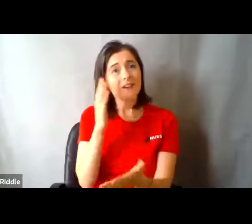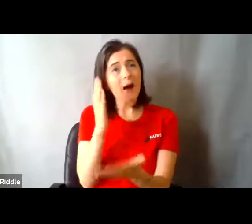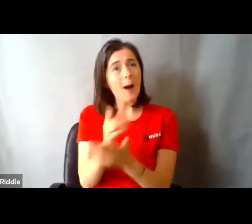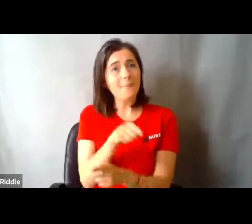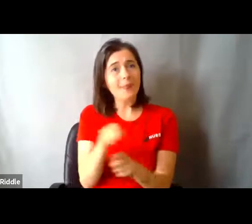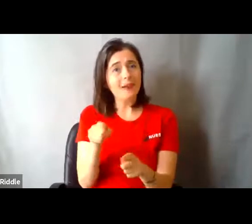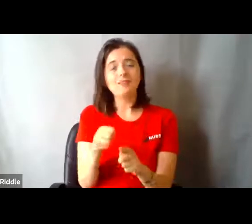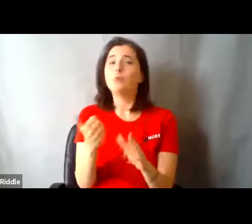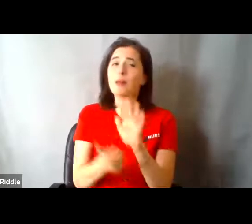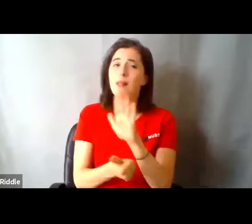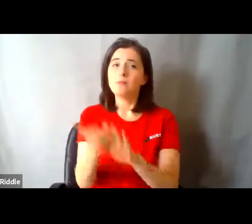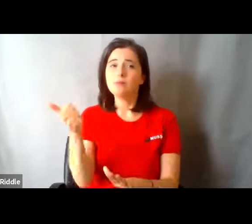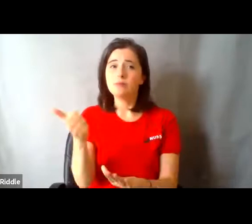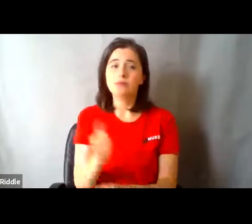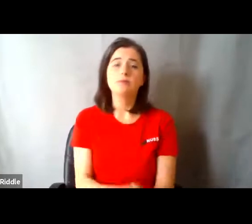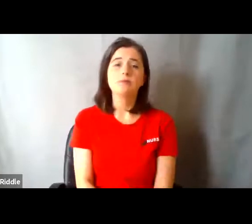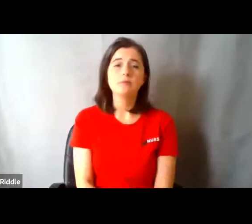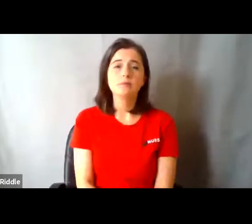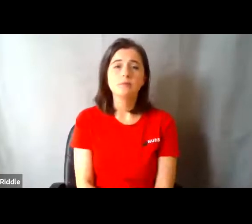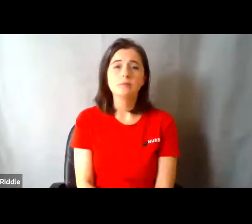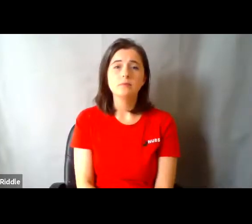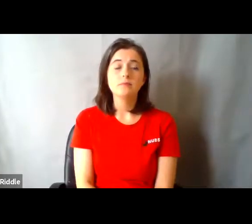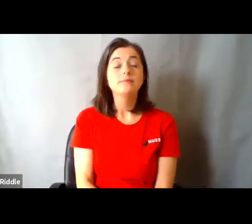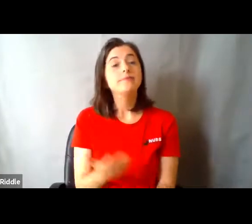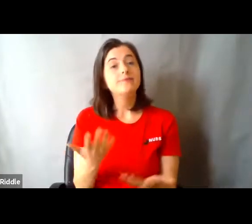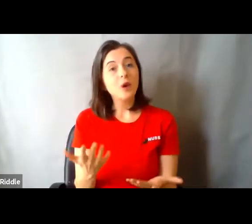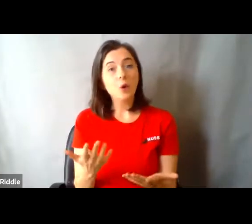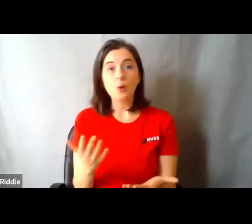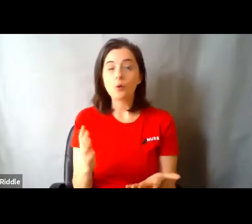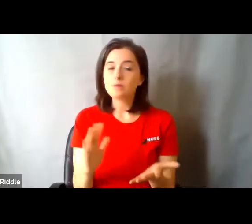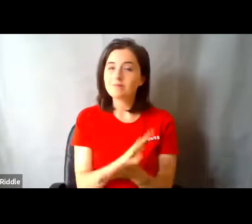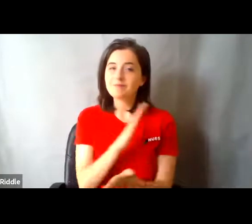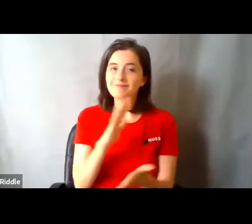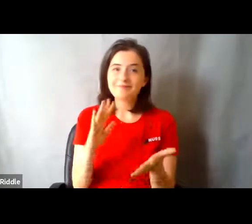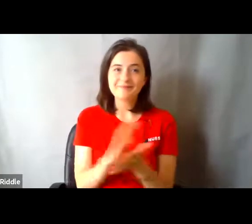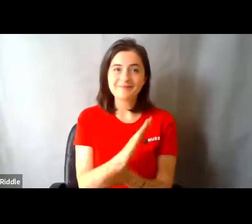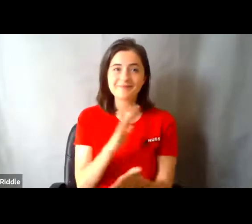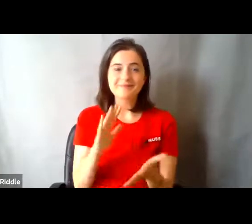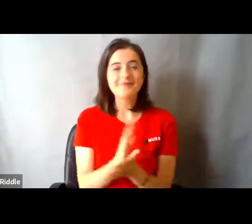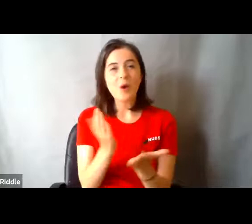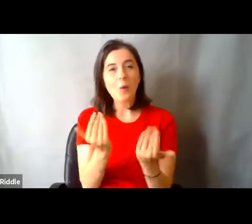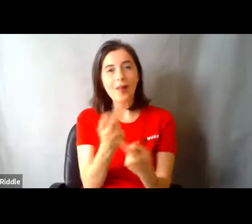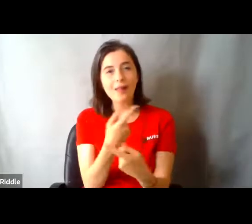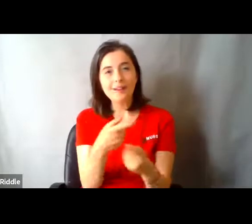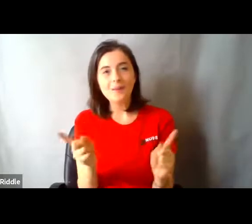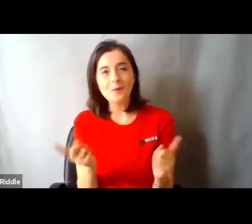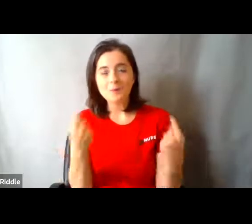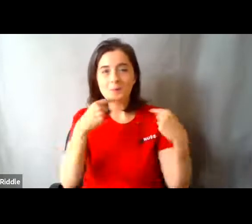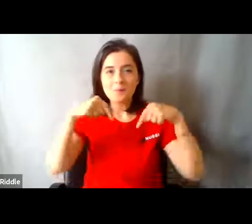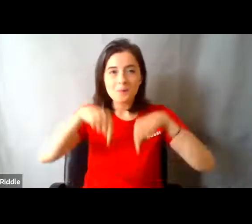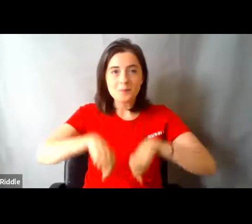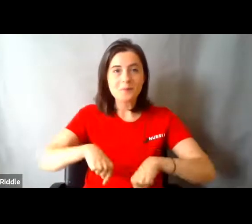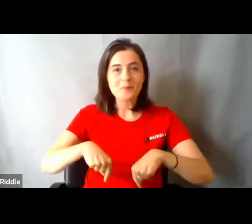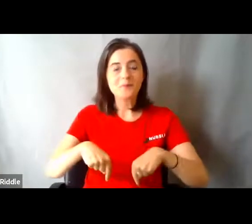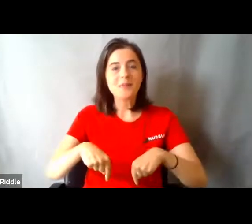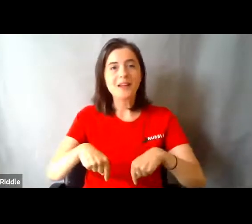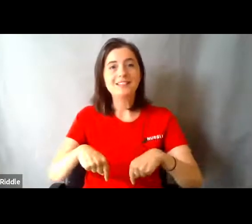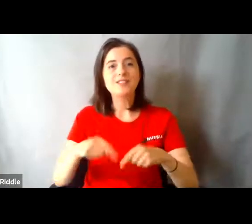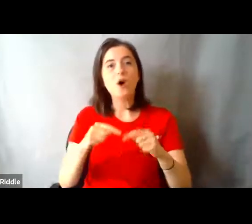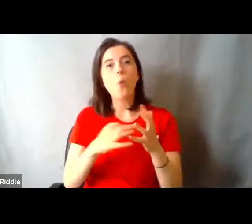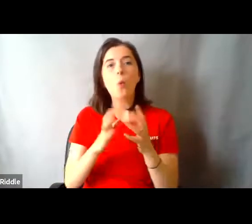the meeting. Okay, so I am very, very pleased to welcome you to this